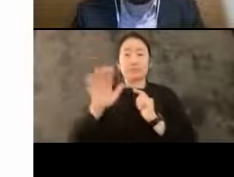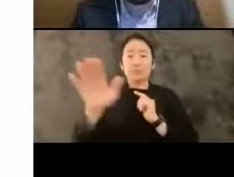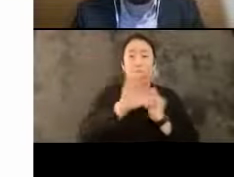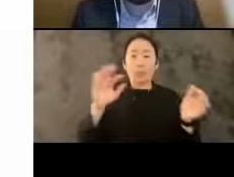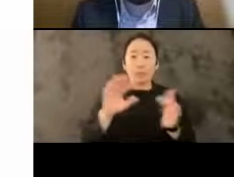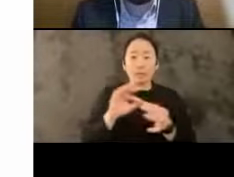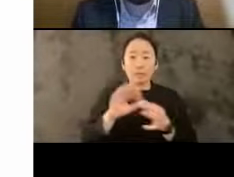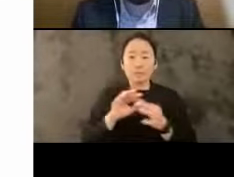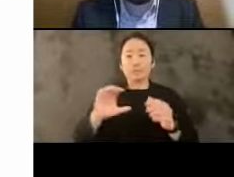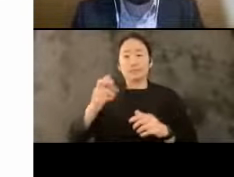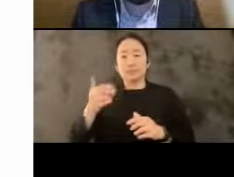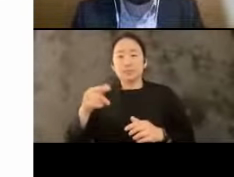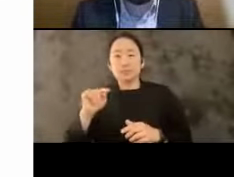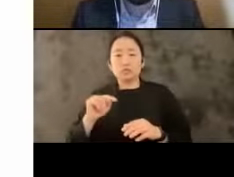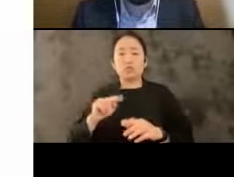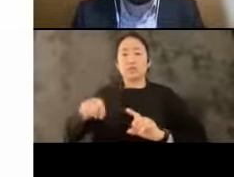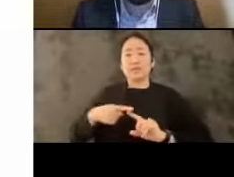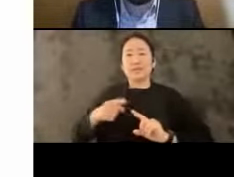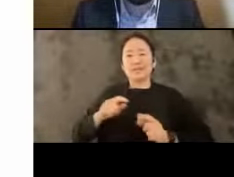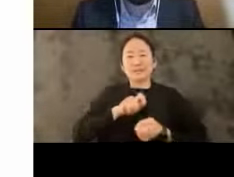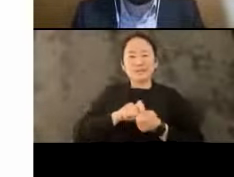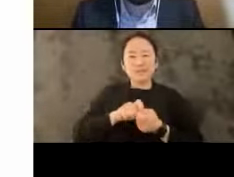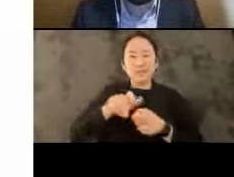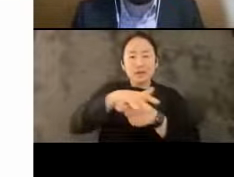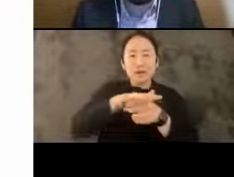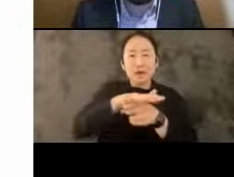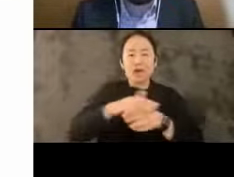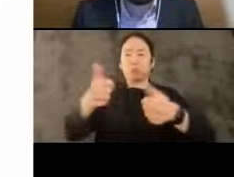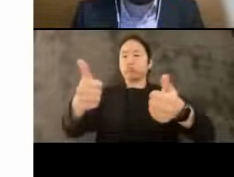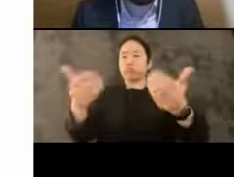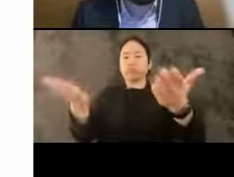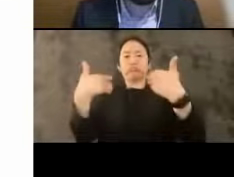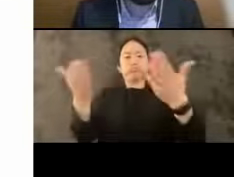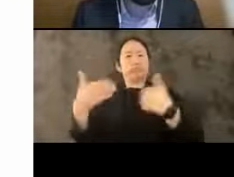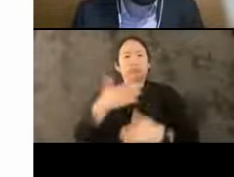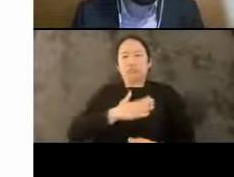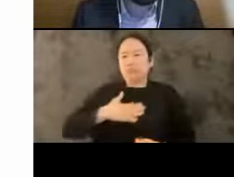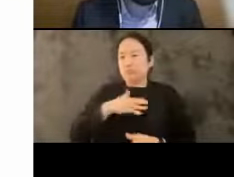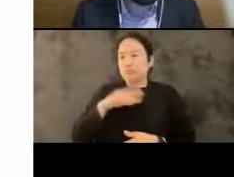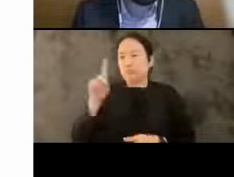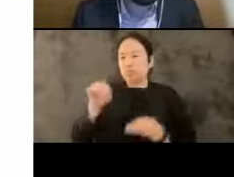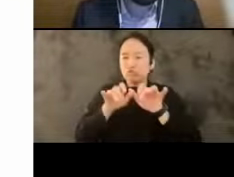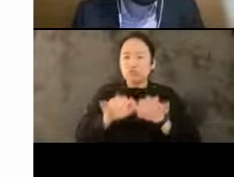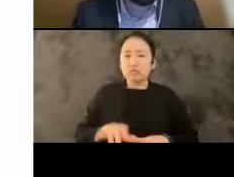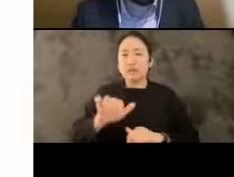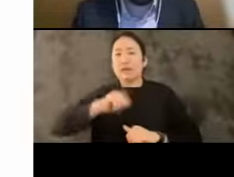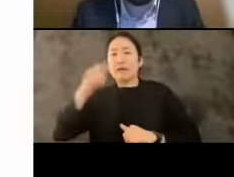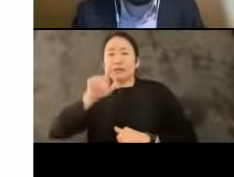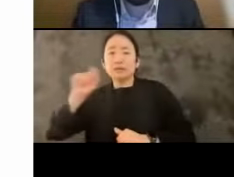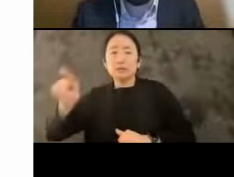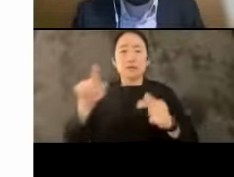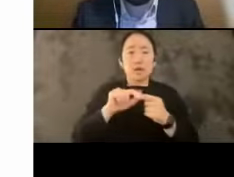on areas, specific areas along the corridor are great. So, I mean, keep those coming as well as general questions and comments.